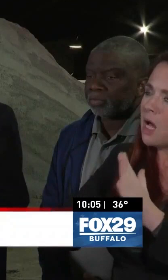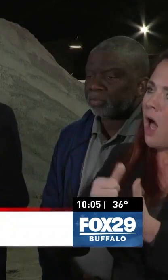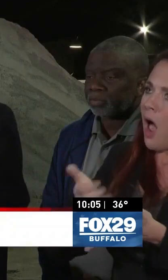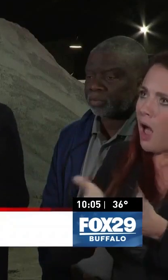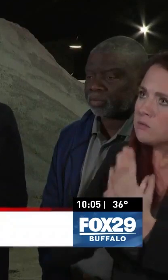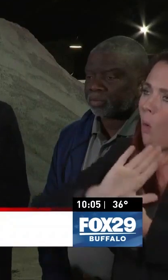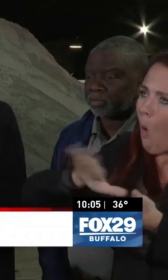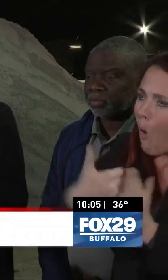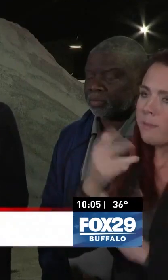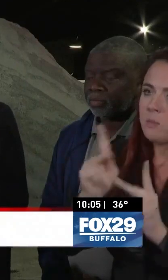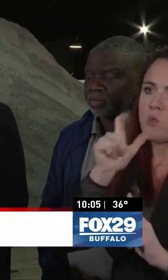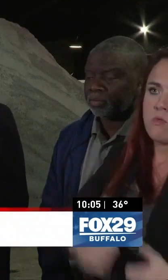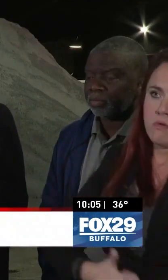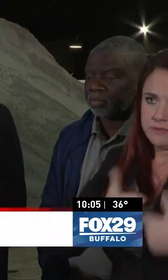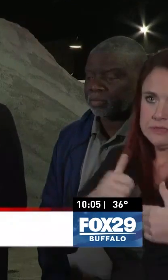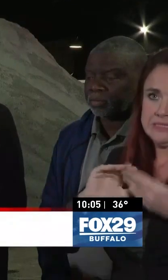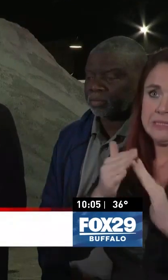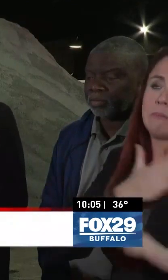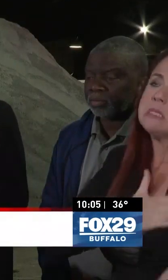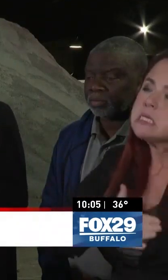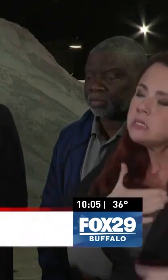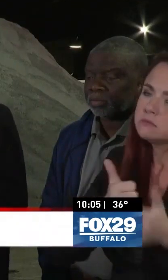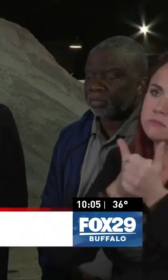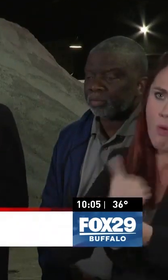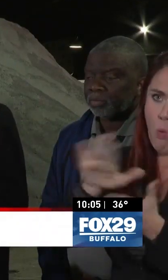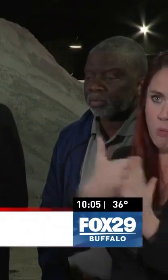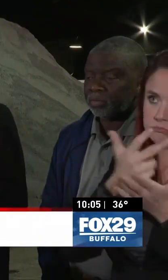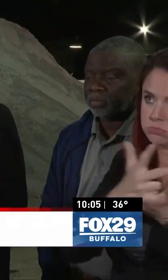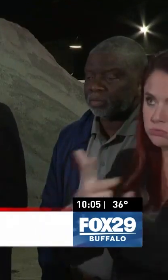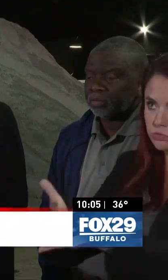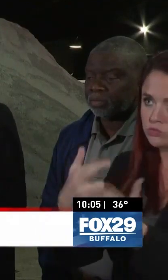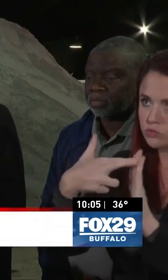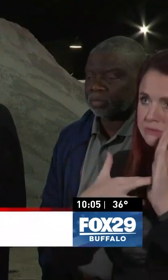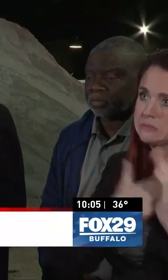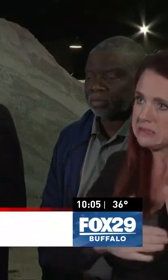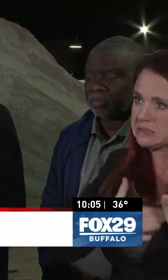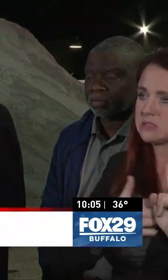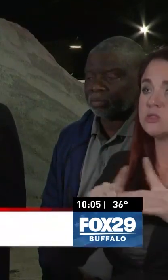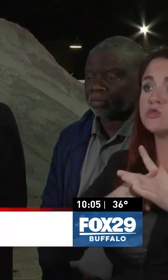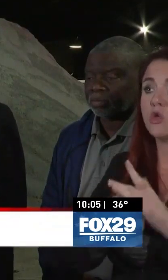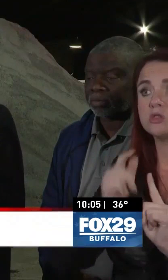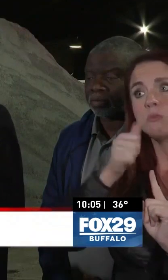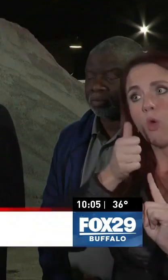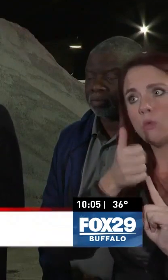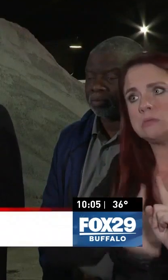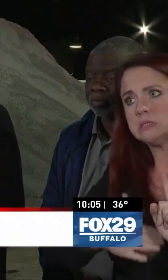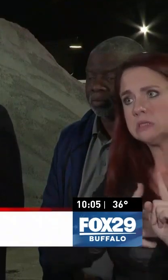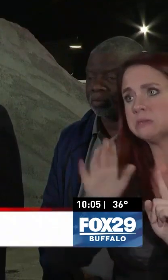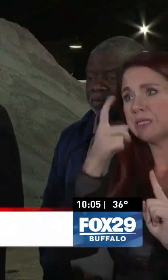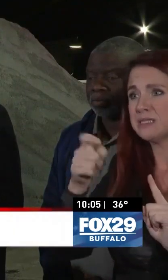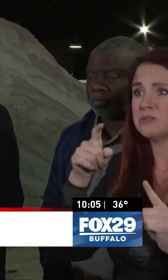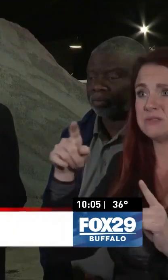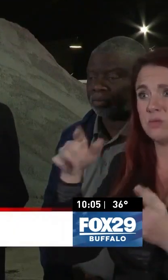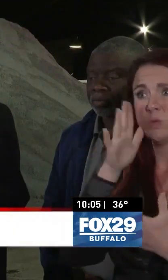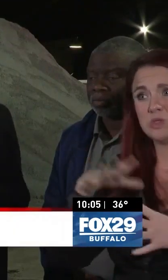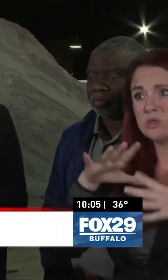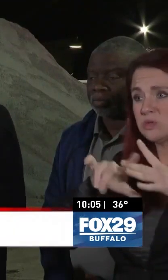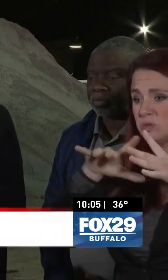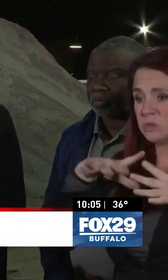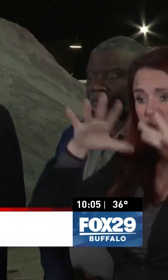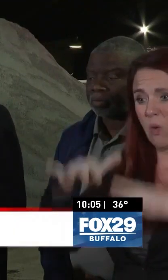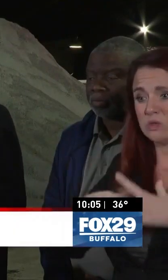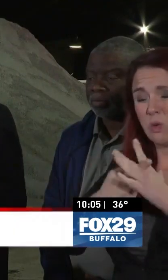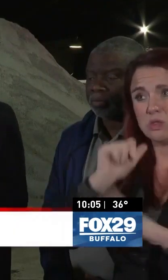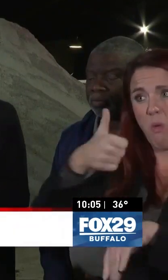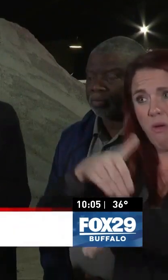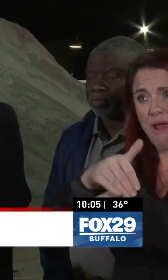all of the residents of the city to please follow those parking guidelines. Effective tomorrow. The storm's going to hit tomorrow evening,